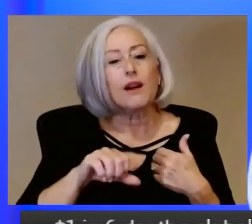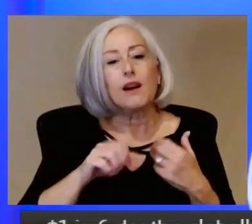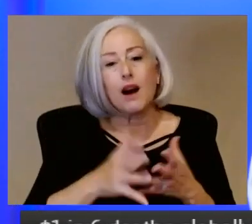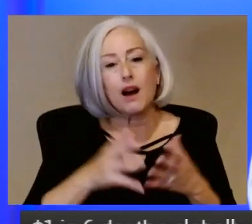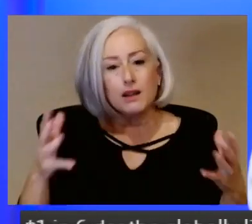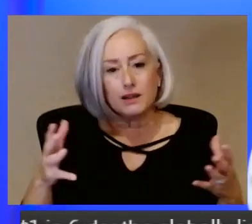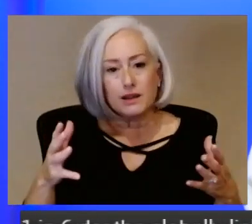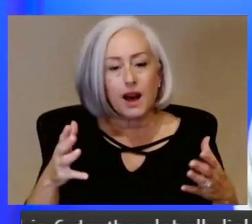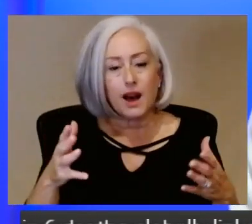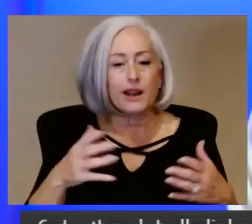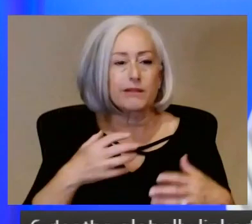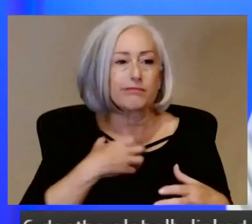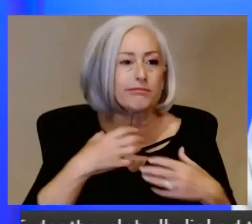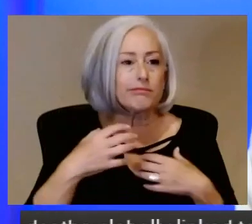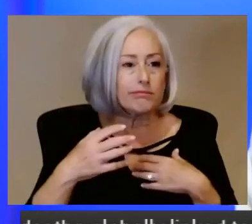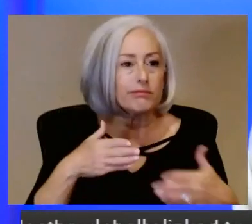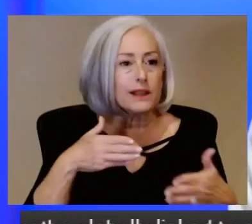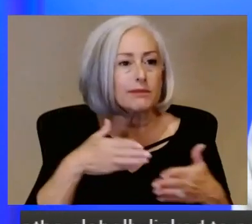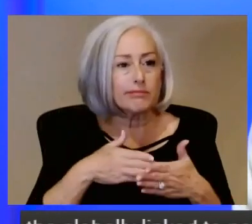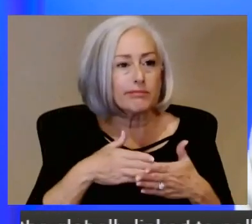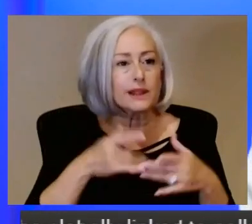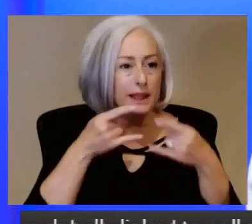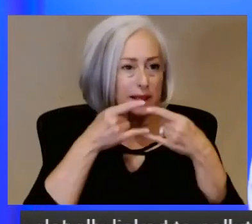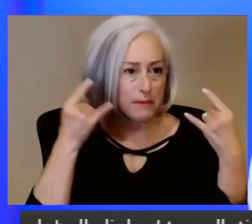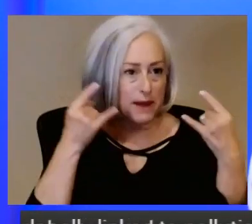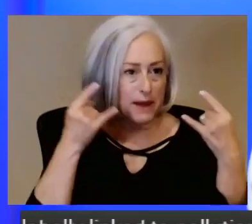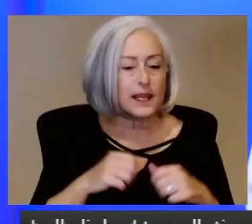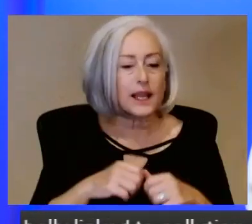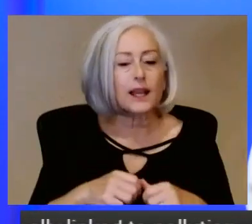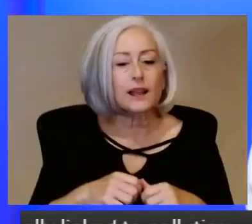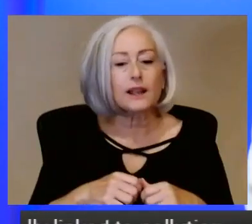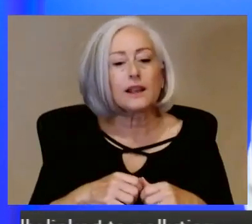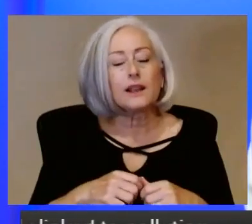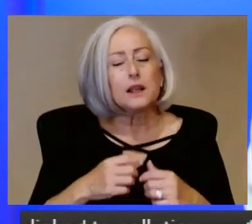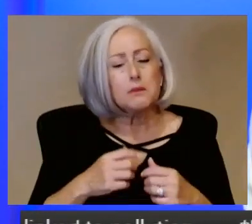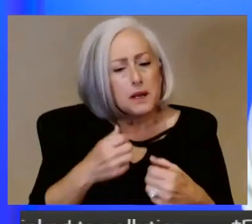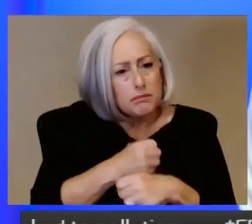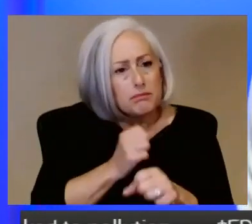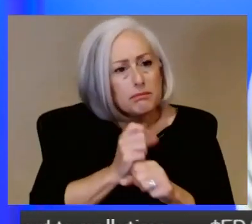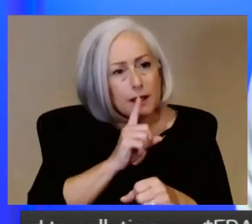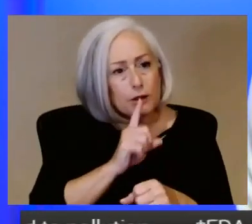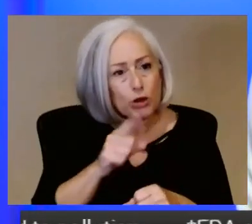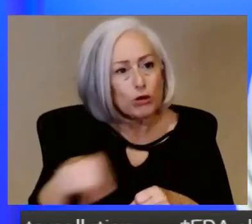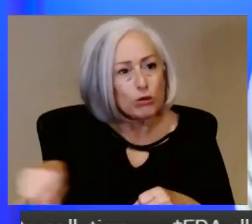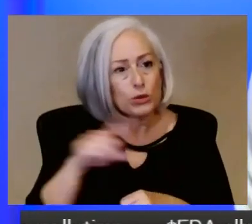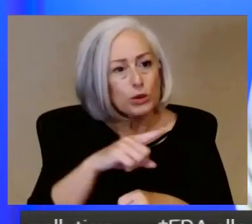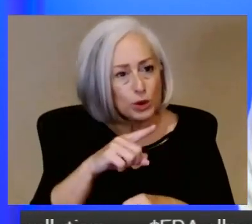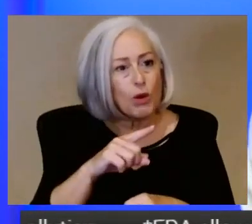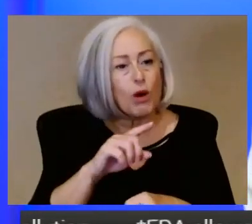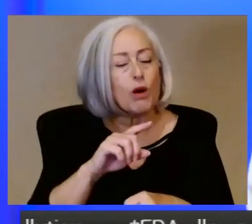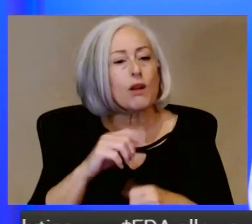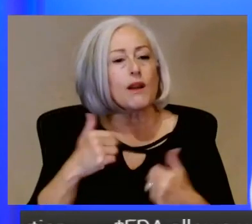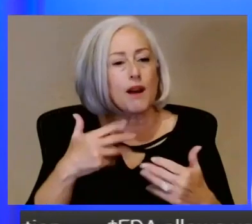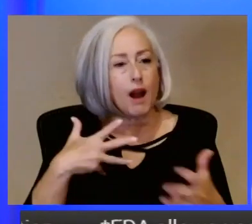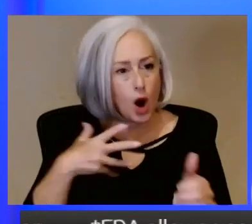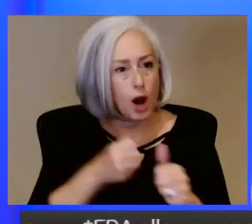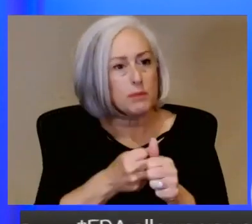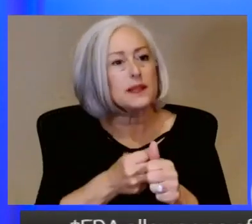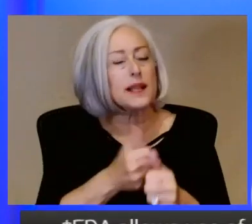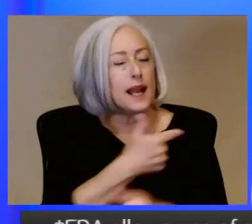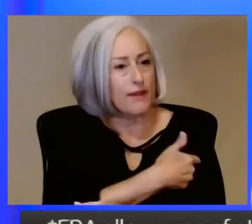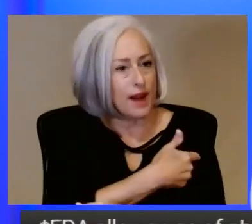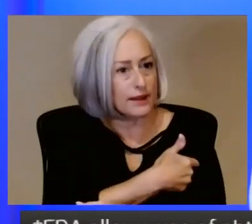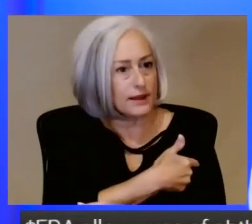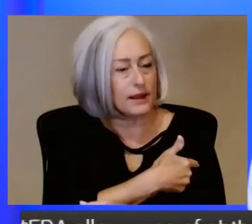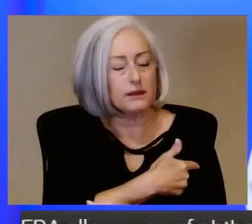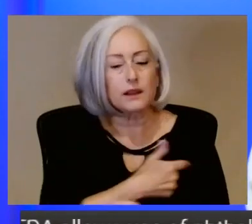So therefore, I would say, also make sure that you and your family are up to date on vaccines. And I think we have some good outlook here coming for those